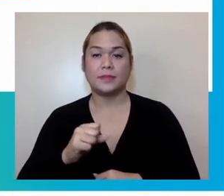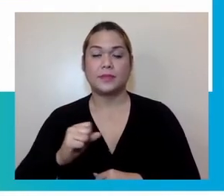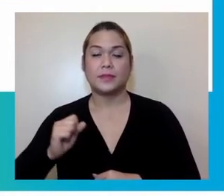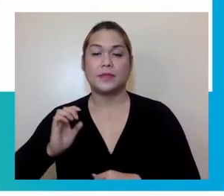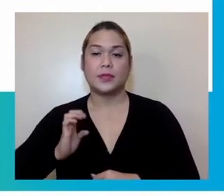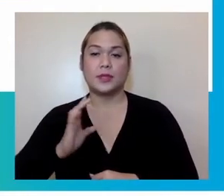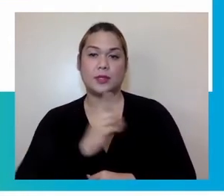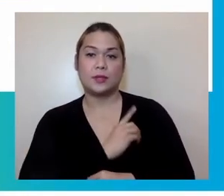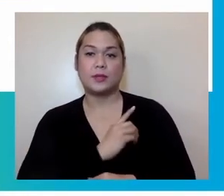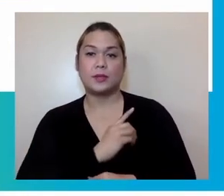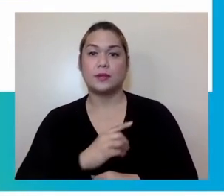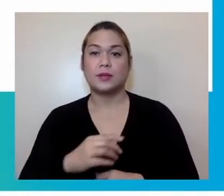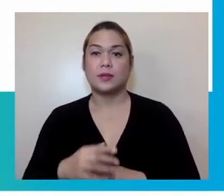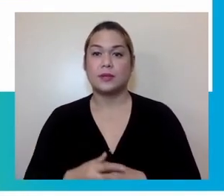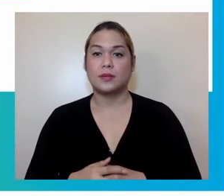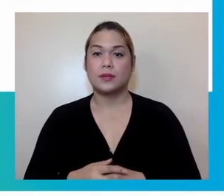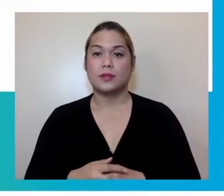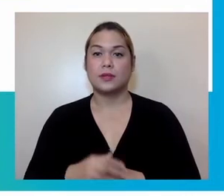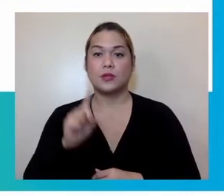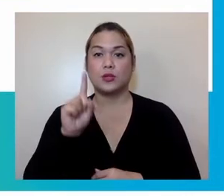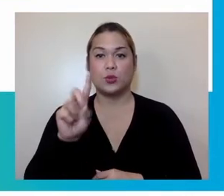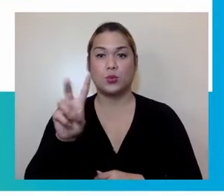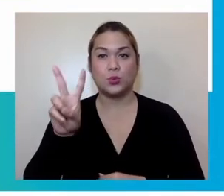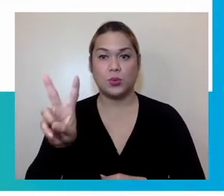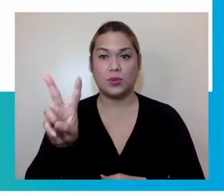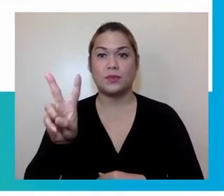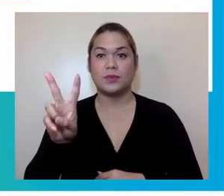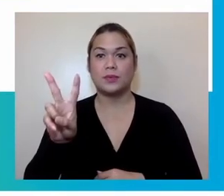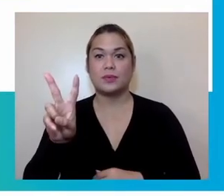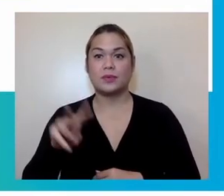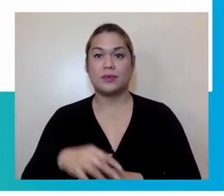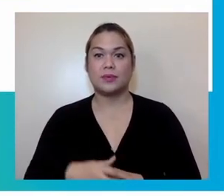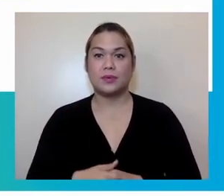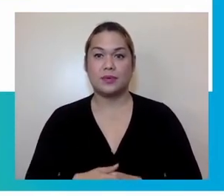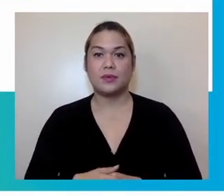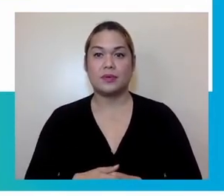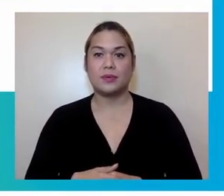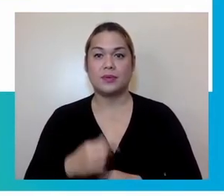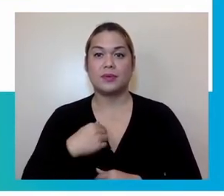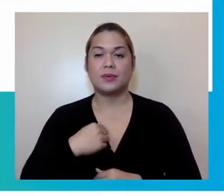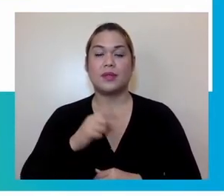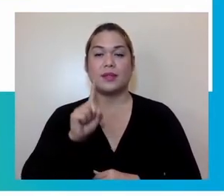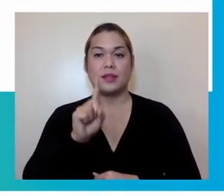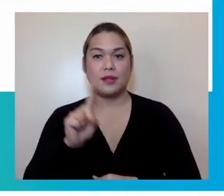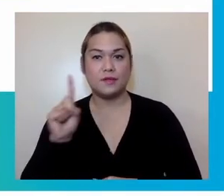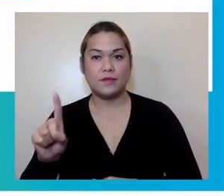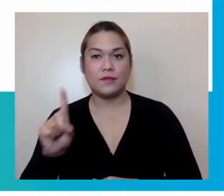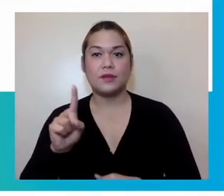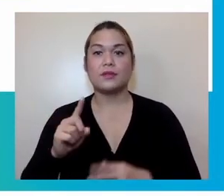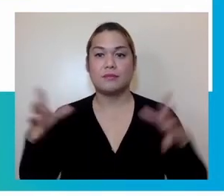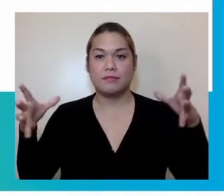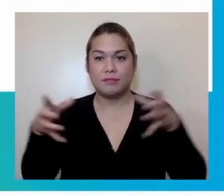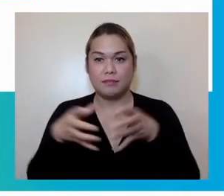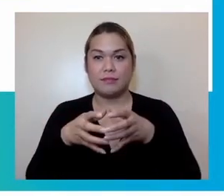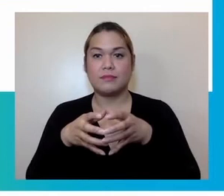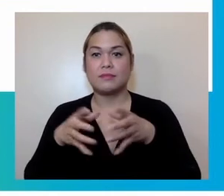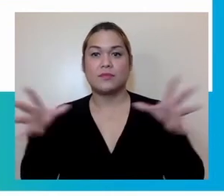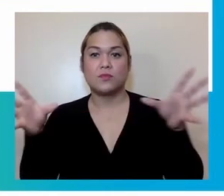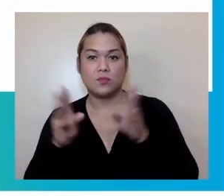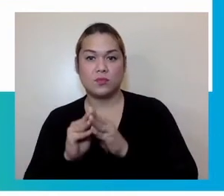these five shareholders, just over 7% of the voting share. That